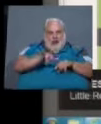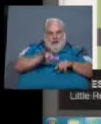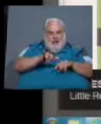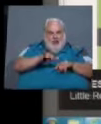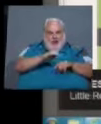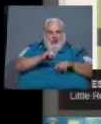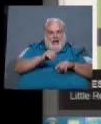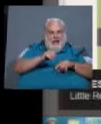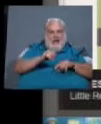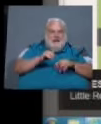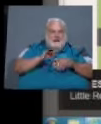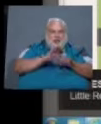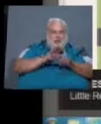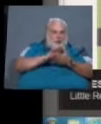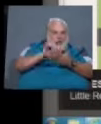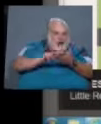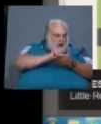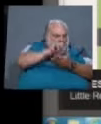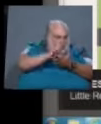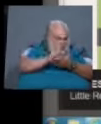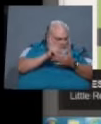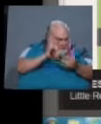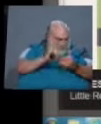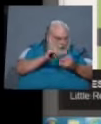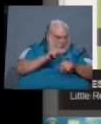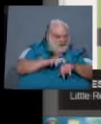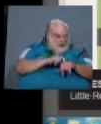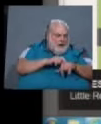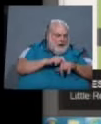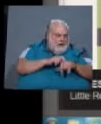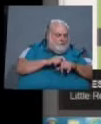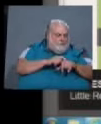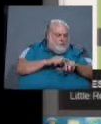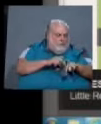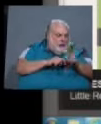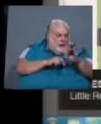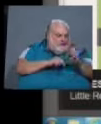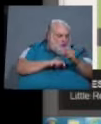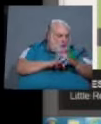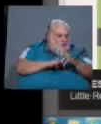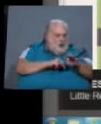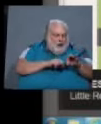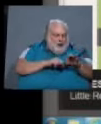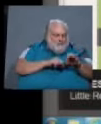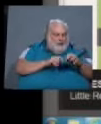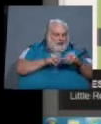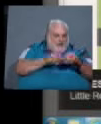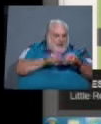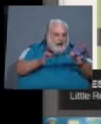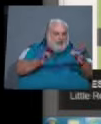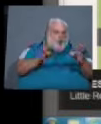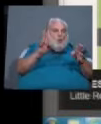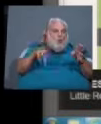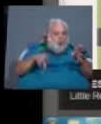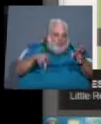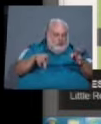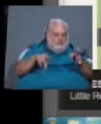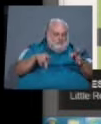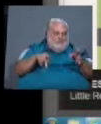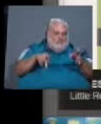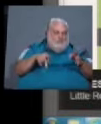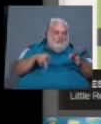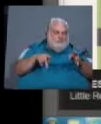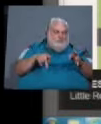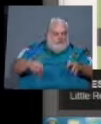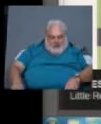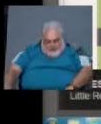playground during school hours, and then when it's pickup time, the gates open back up, it's used for drop-off and pickup.